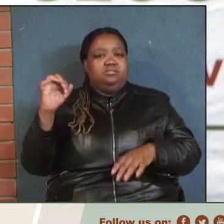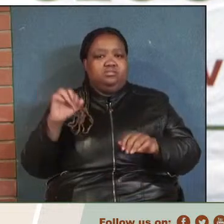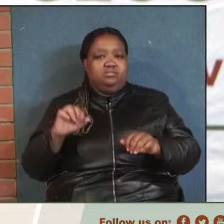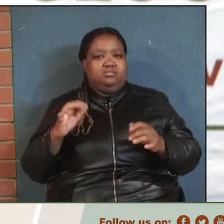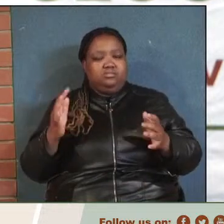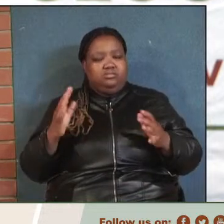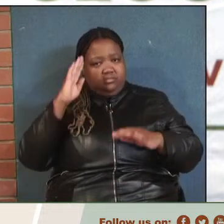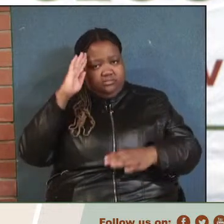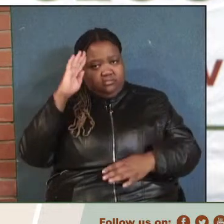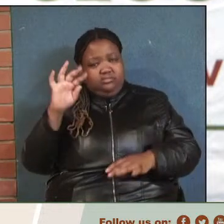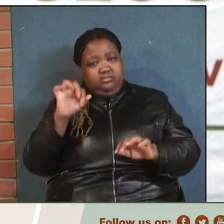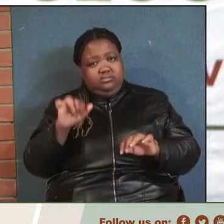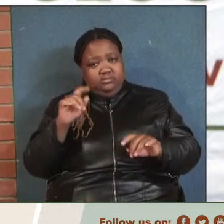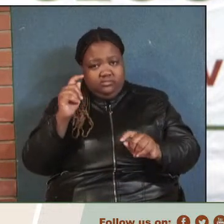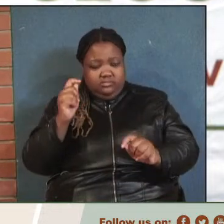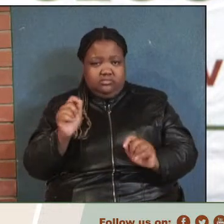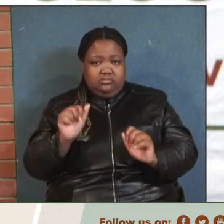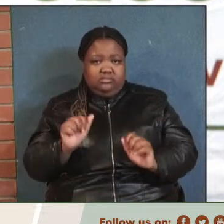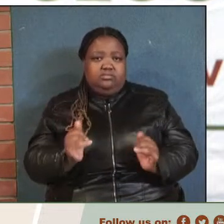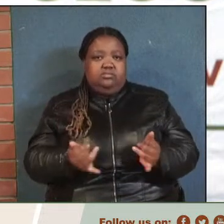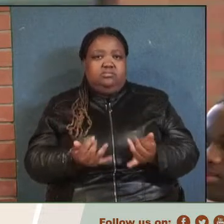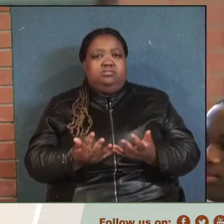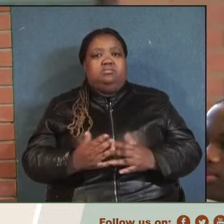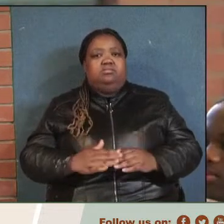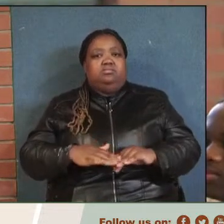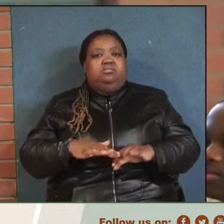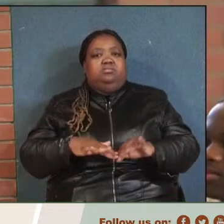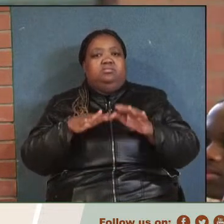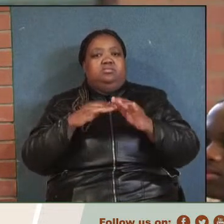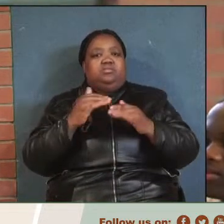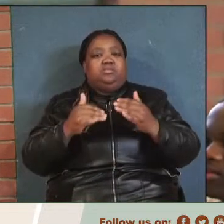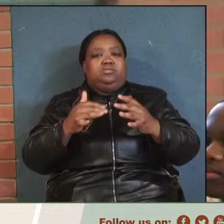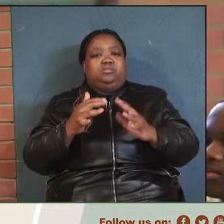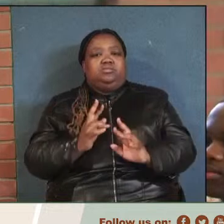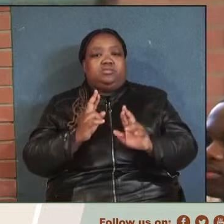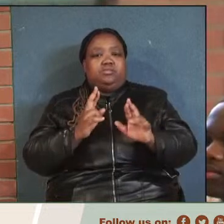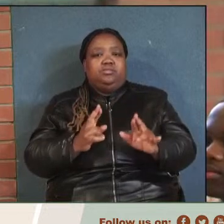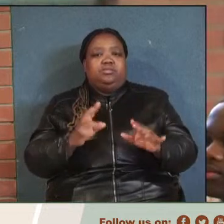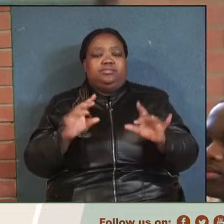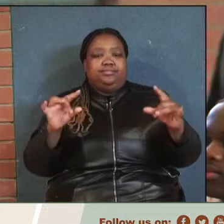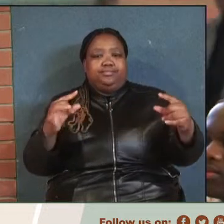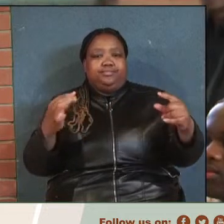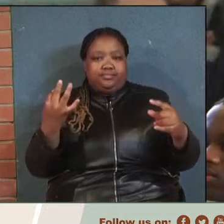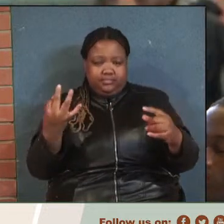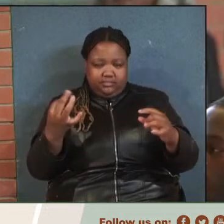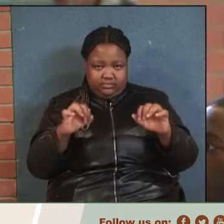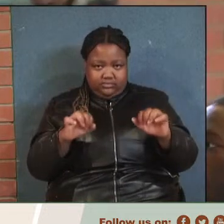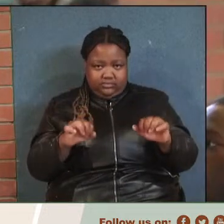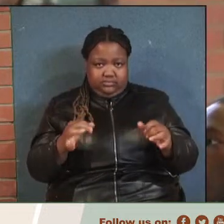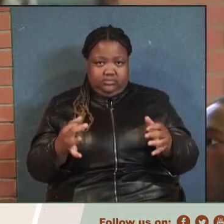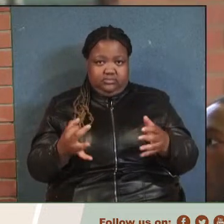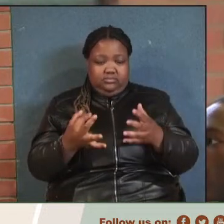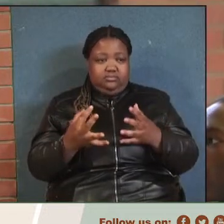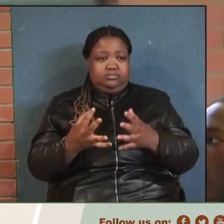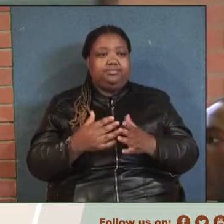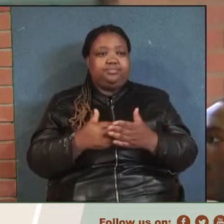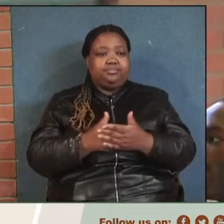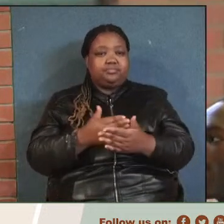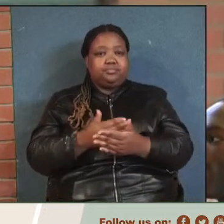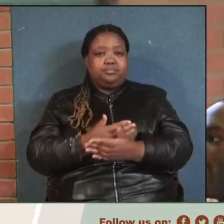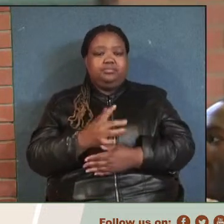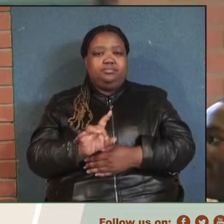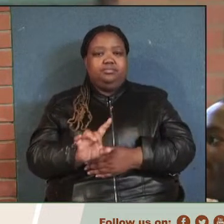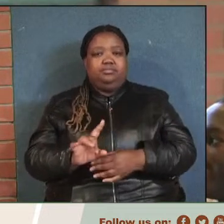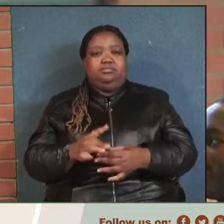humble greetings, I have arisen to detail or elaborate a progress report of Community 3, where my main focus will be on the pitfalls of the admissions process for the enrollment of